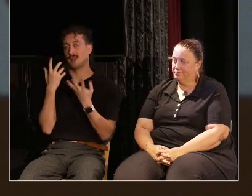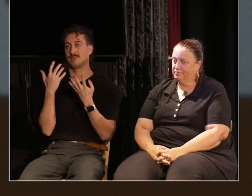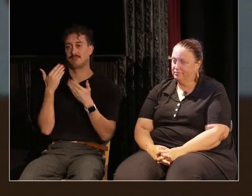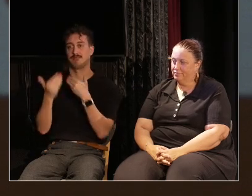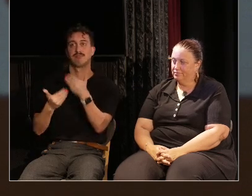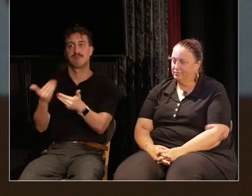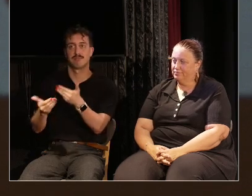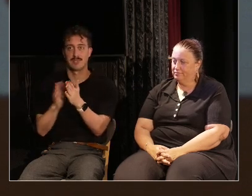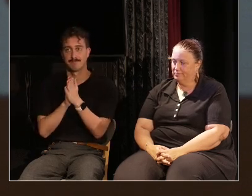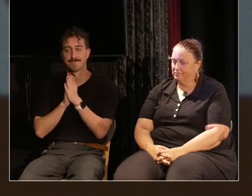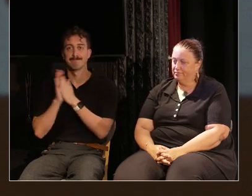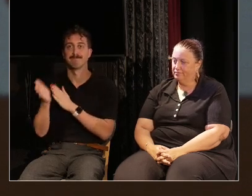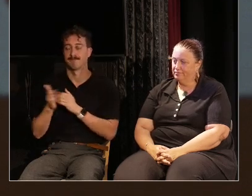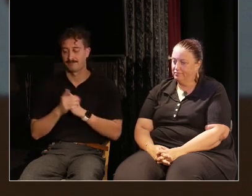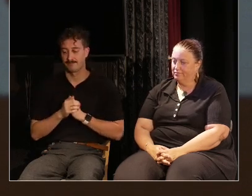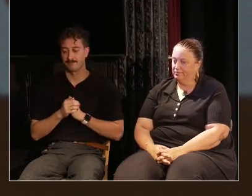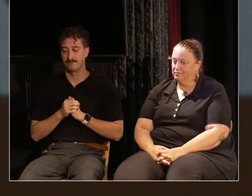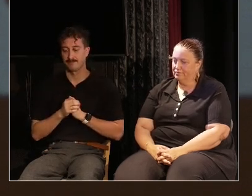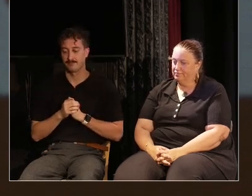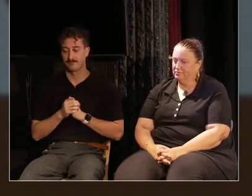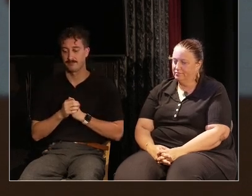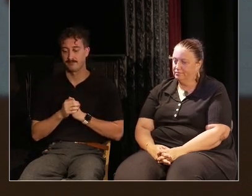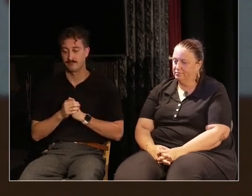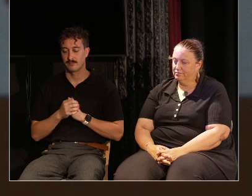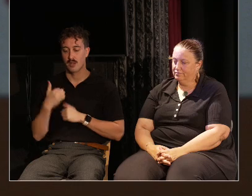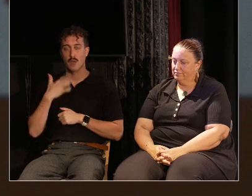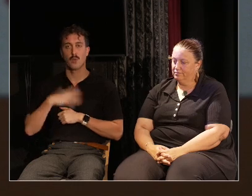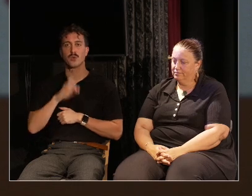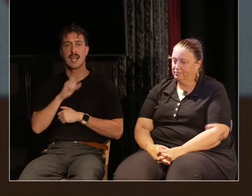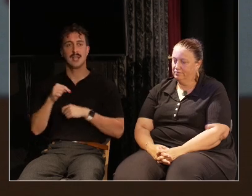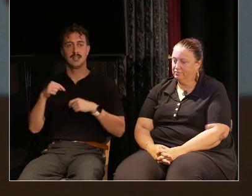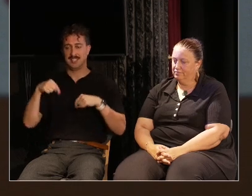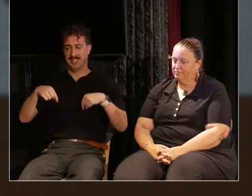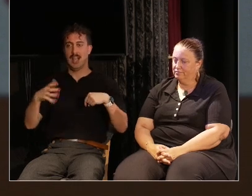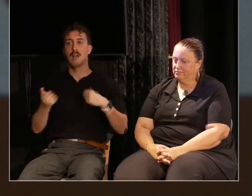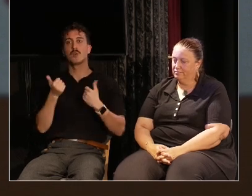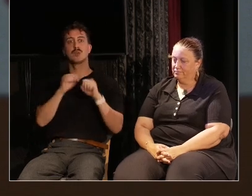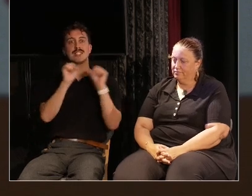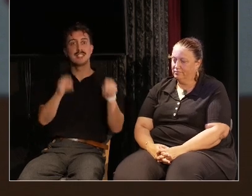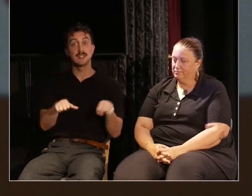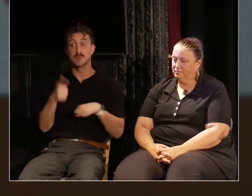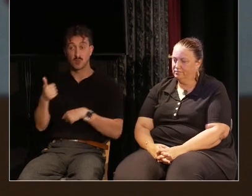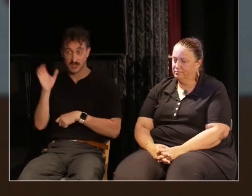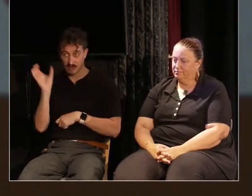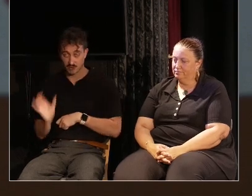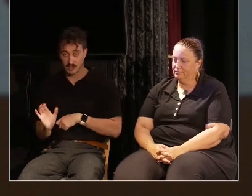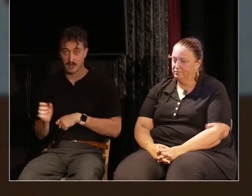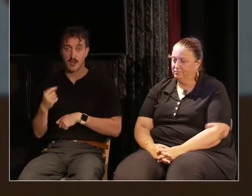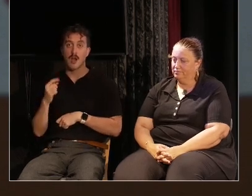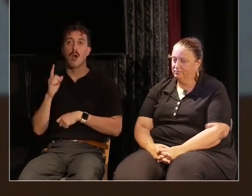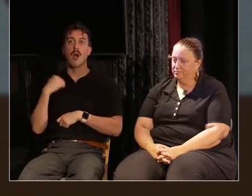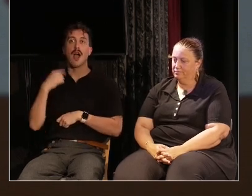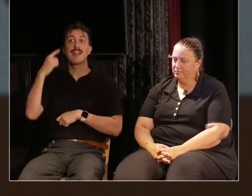guess all I'd say is, I think we've got a great system, we've got a great country, and I don't think these issues are